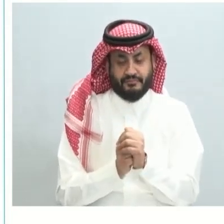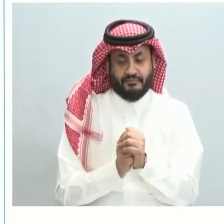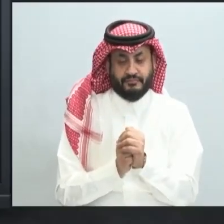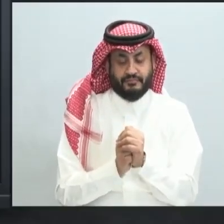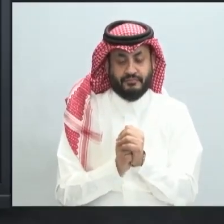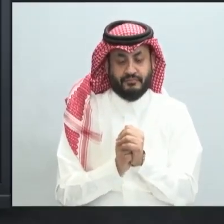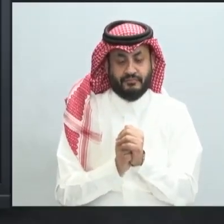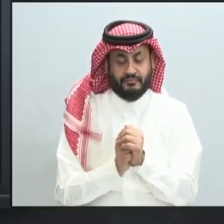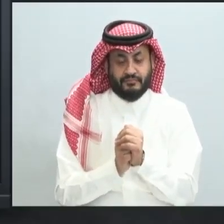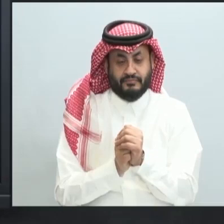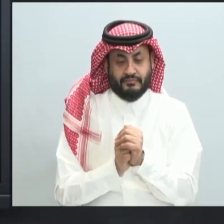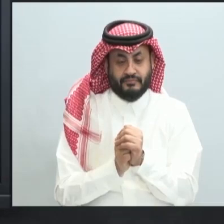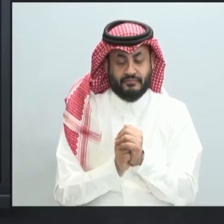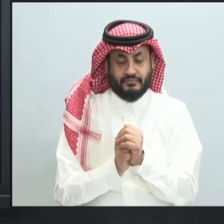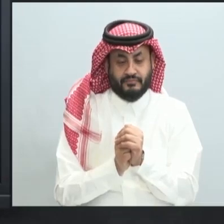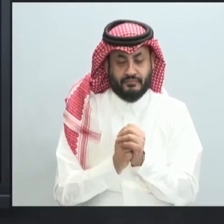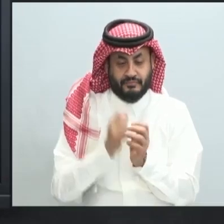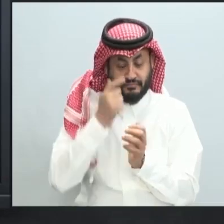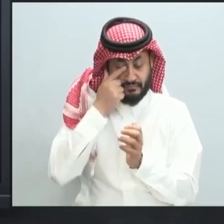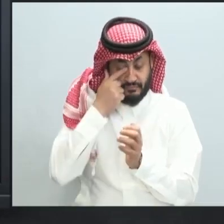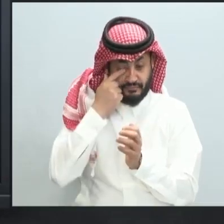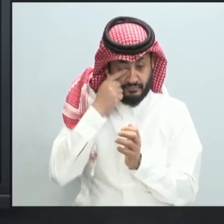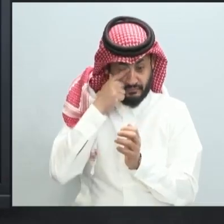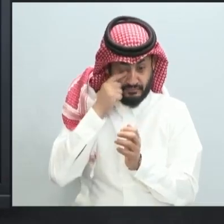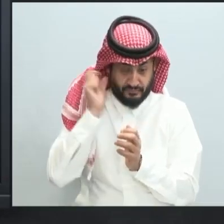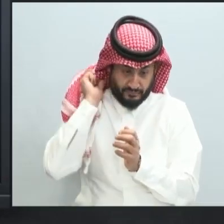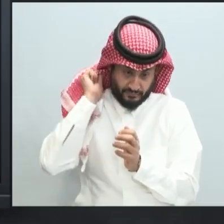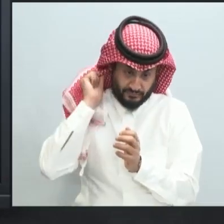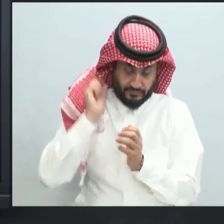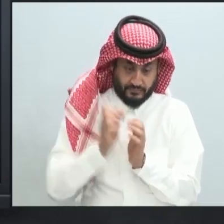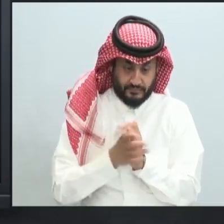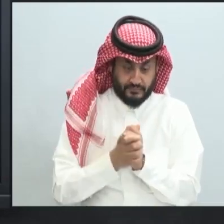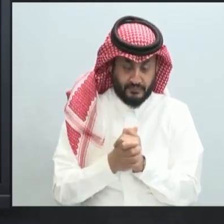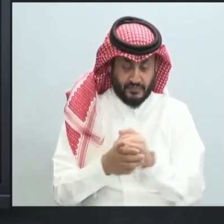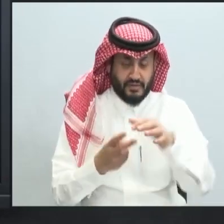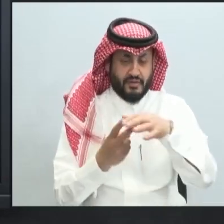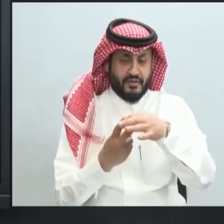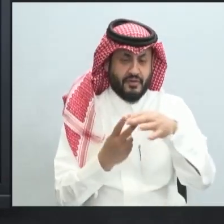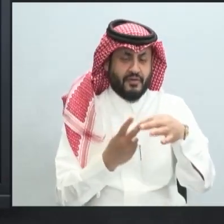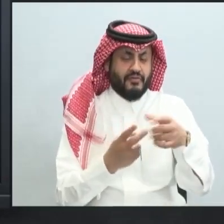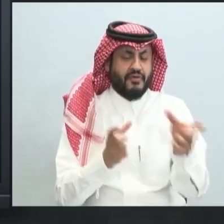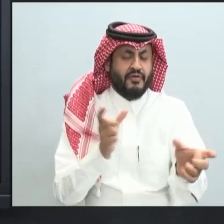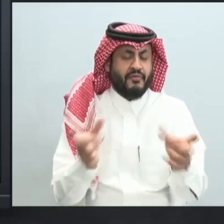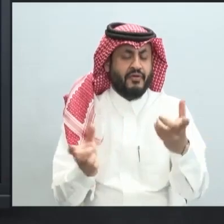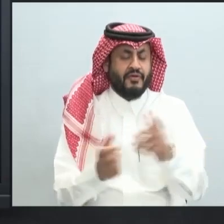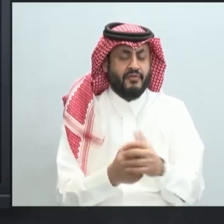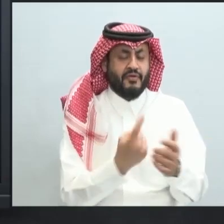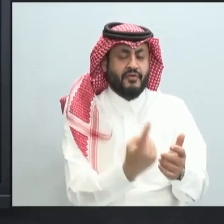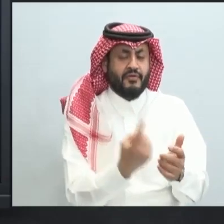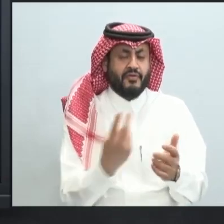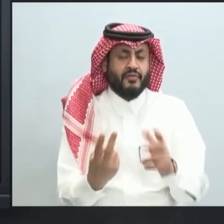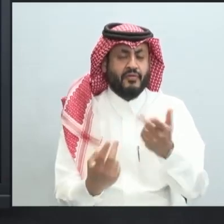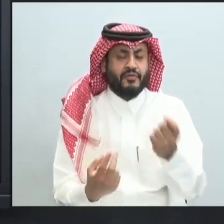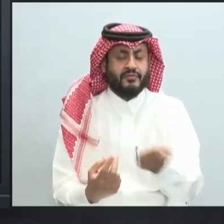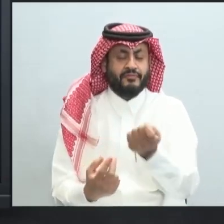We're going to decide whether the following word has the first or the second sound, and then we're